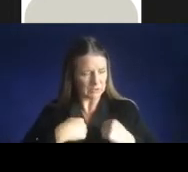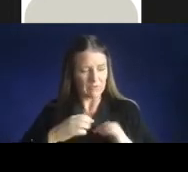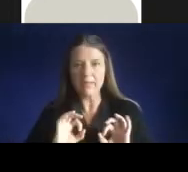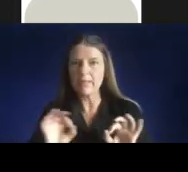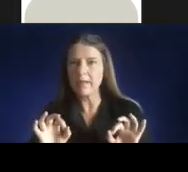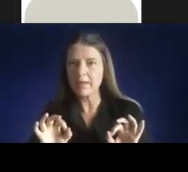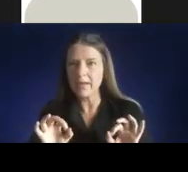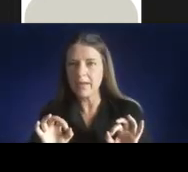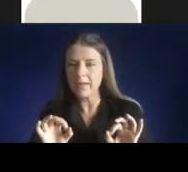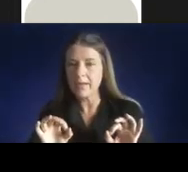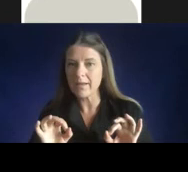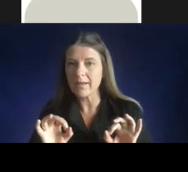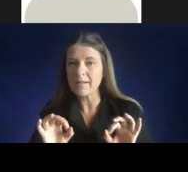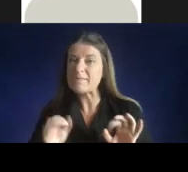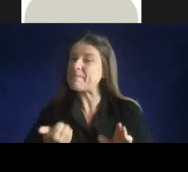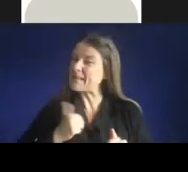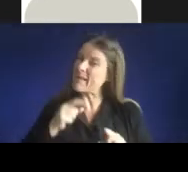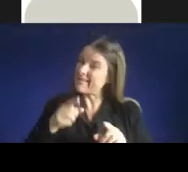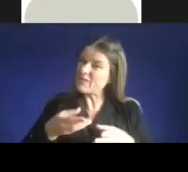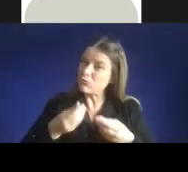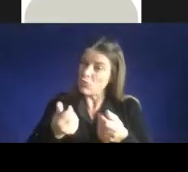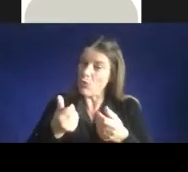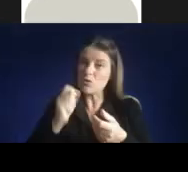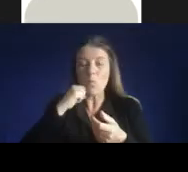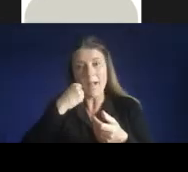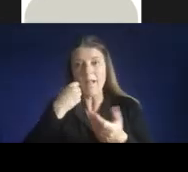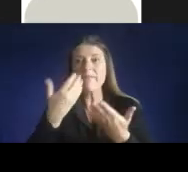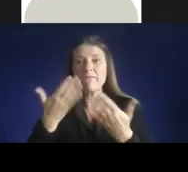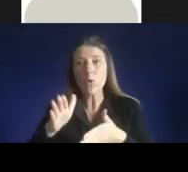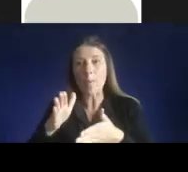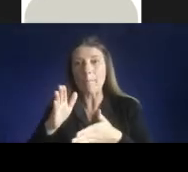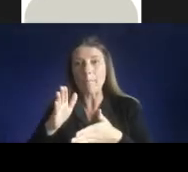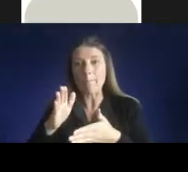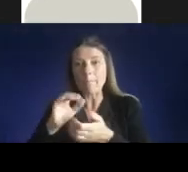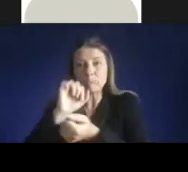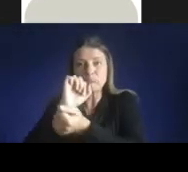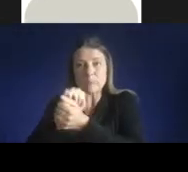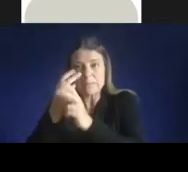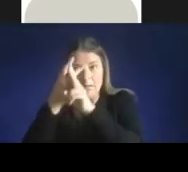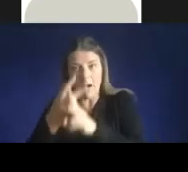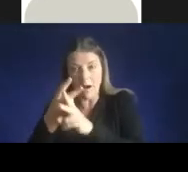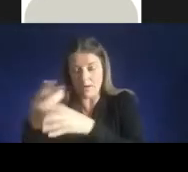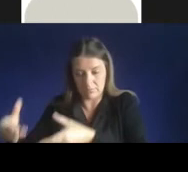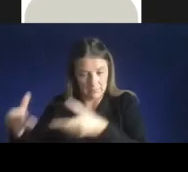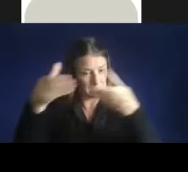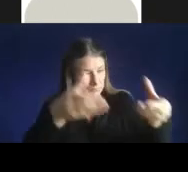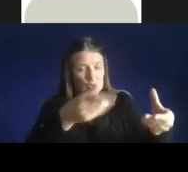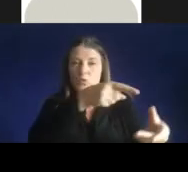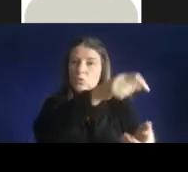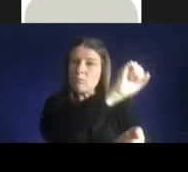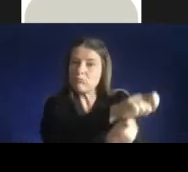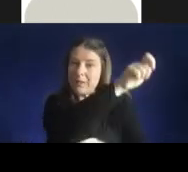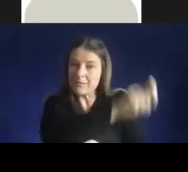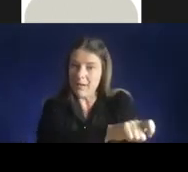I expect this resource to be handed over from guard to prisoner, which is what I would like to